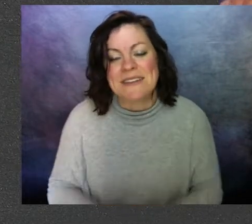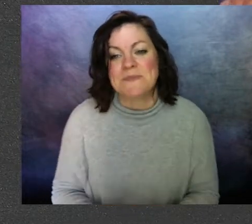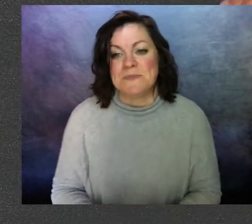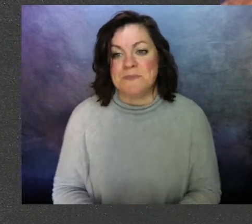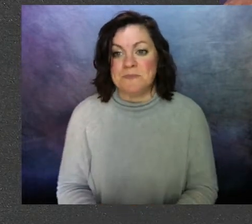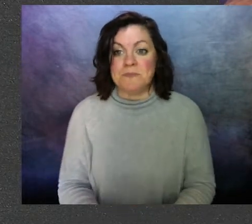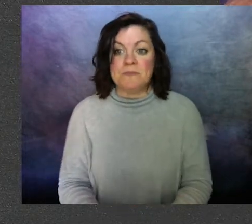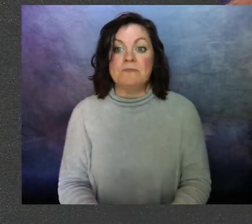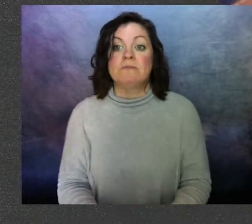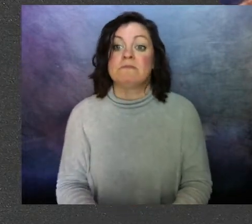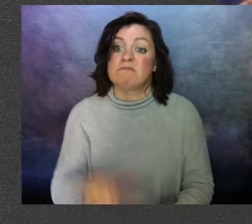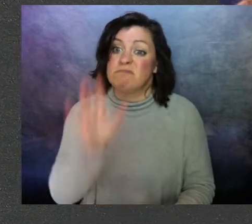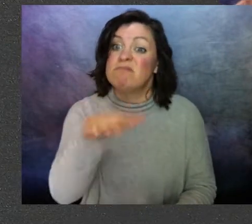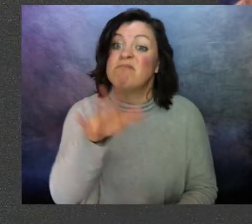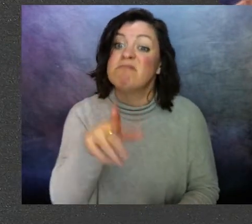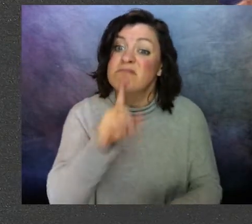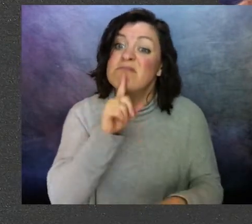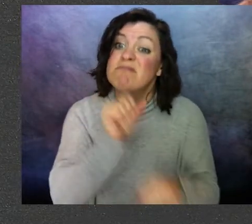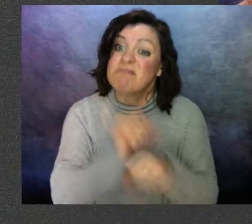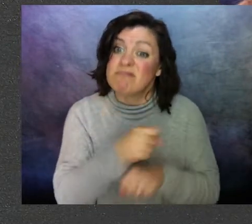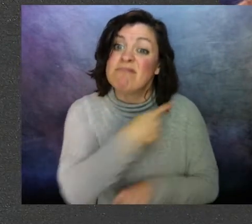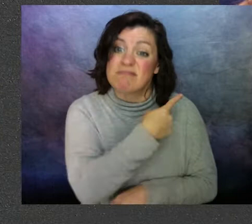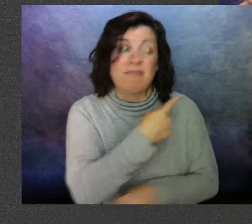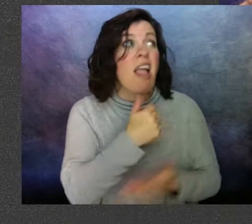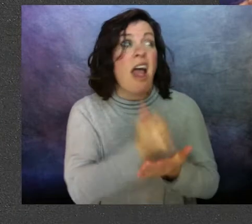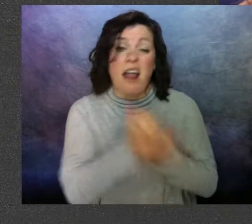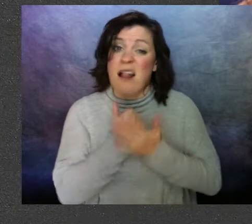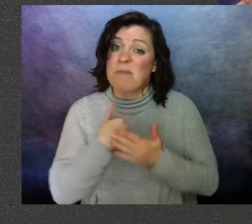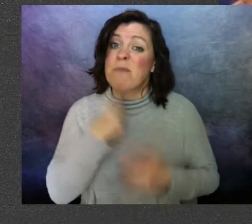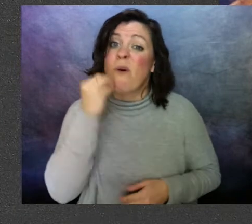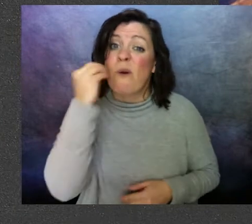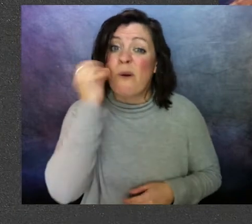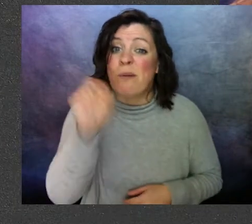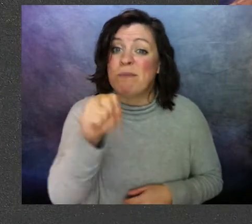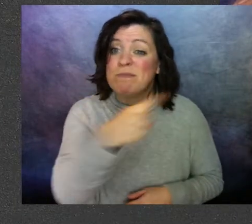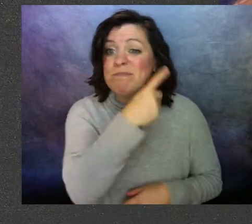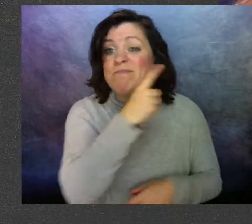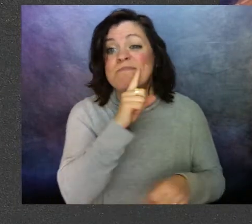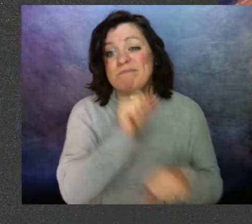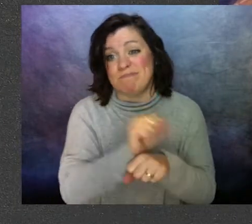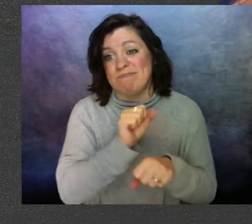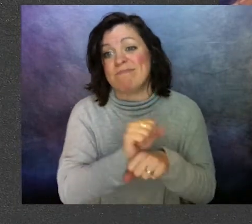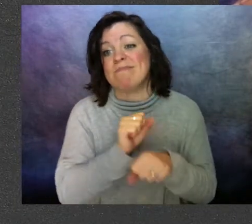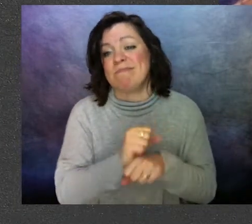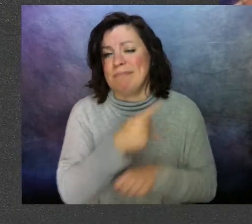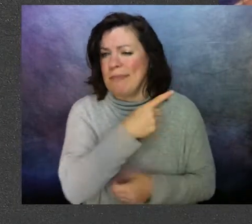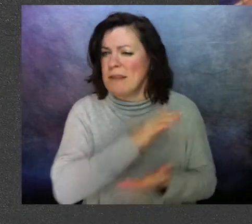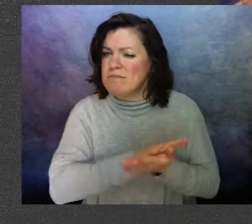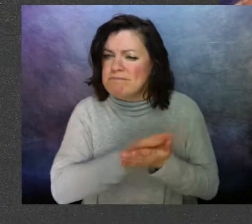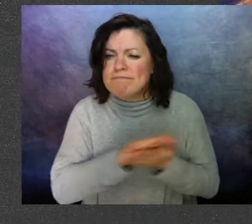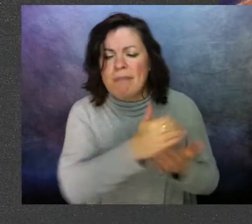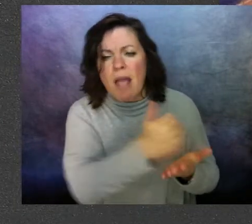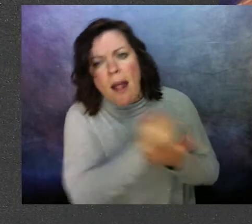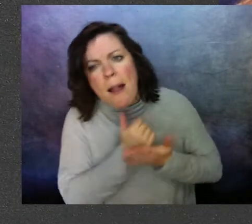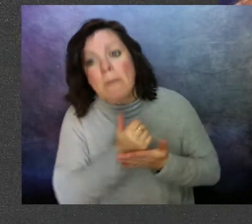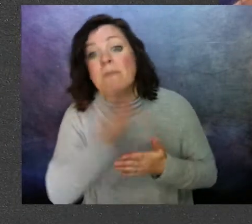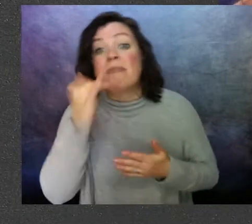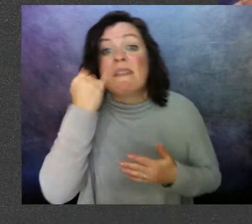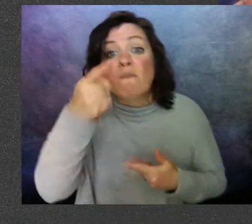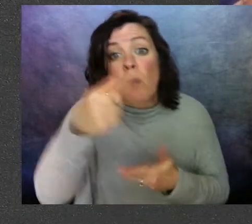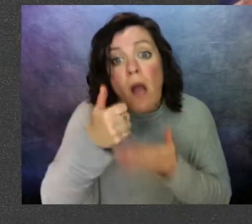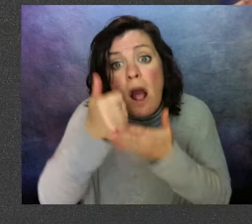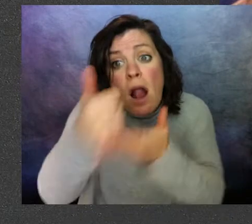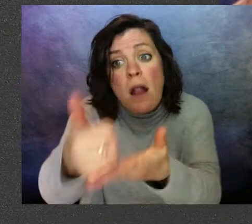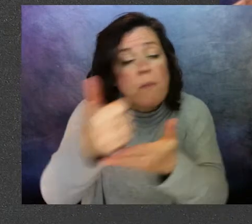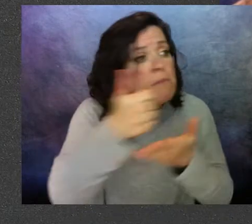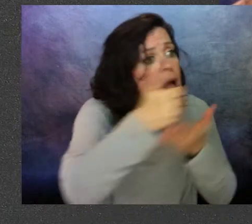about was he really is a good helper at home. You know, it's really nice to do things around your house for people